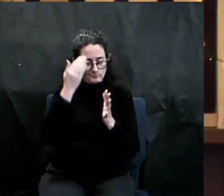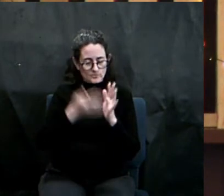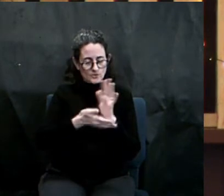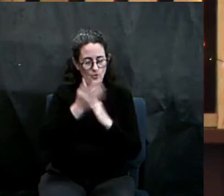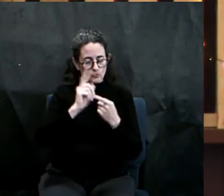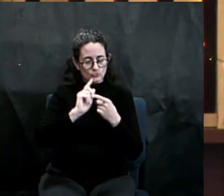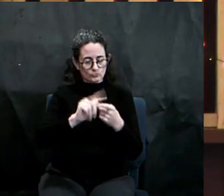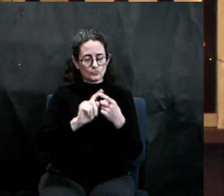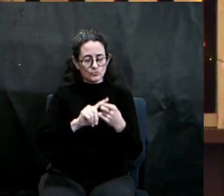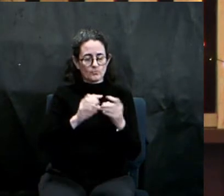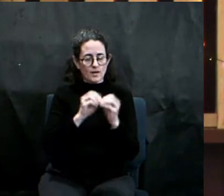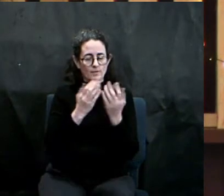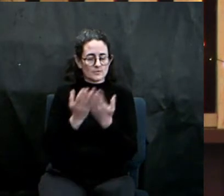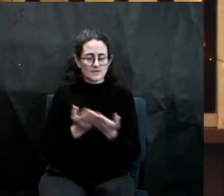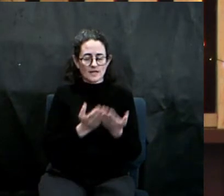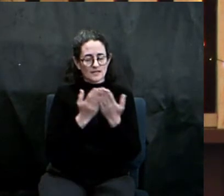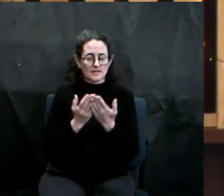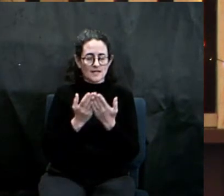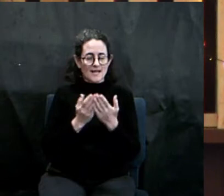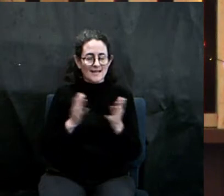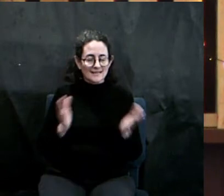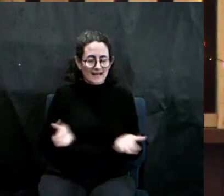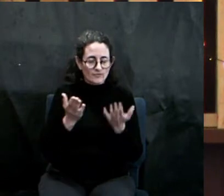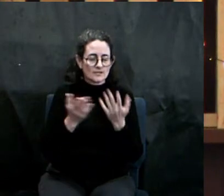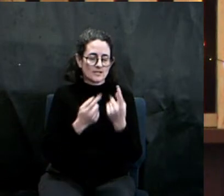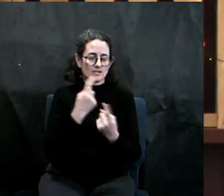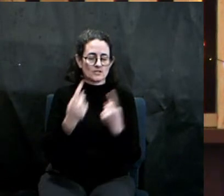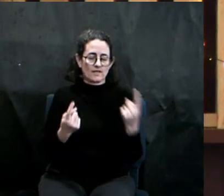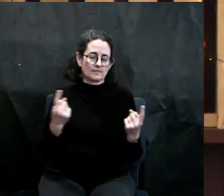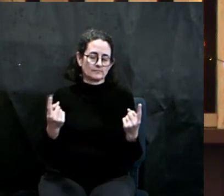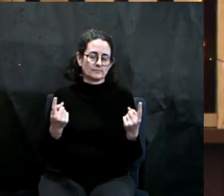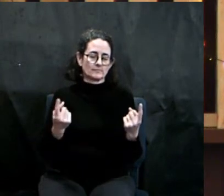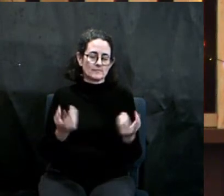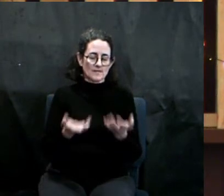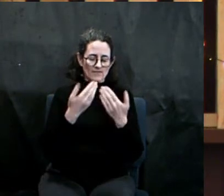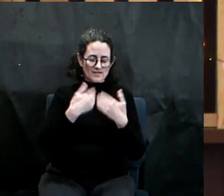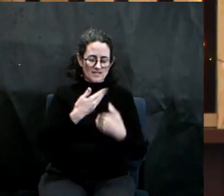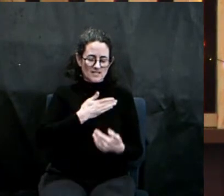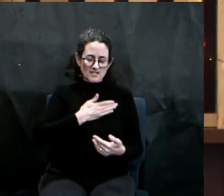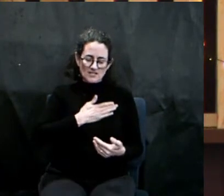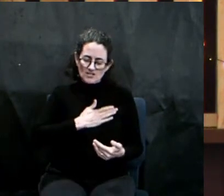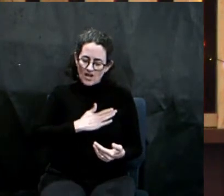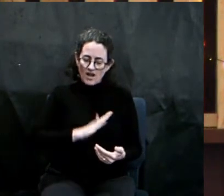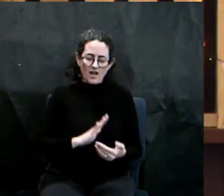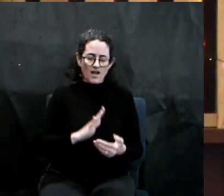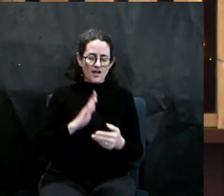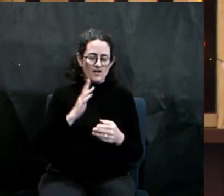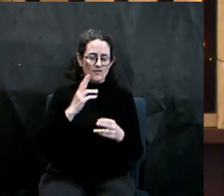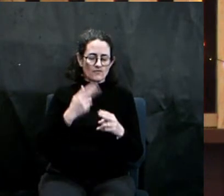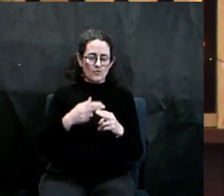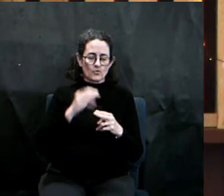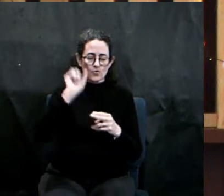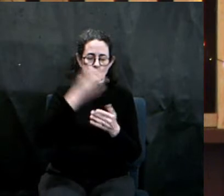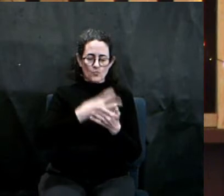when we're on a break. Strengthen our daily Bible reading. Give us a desire and a hunger for your word that trumps and